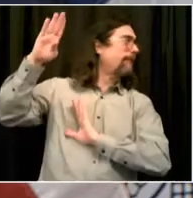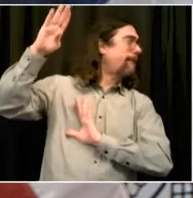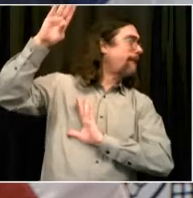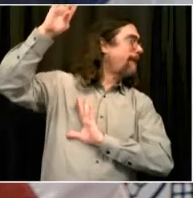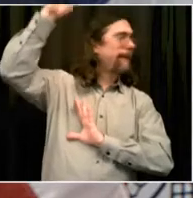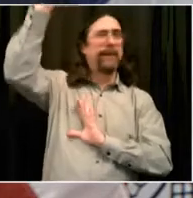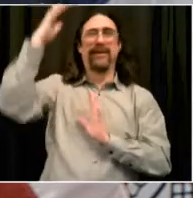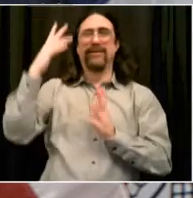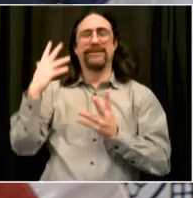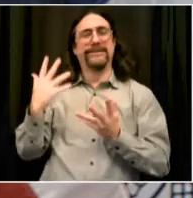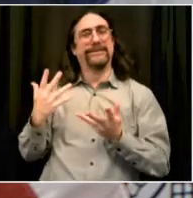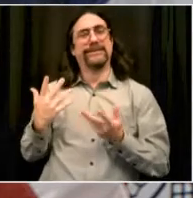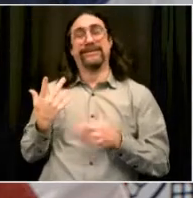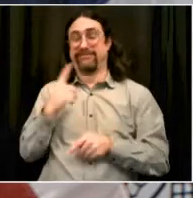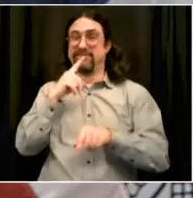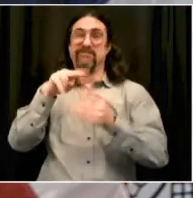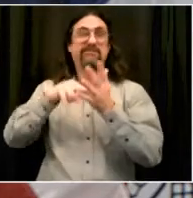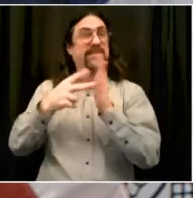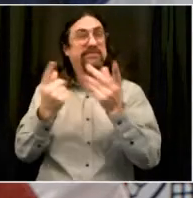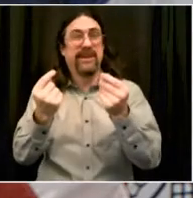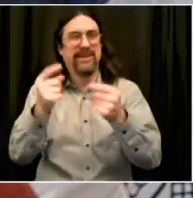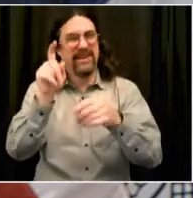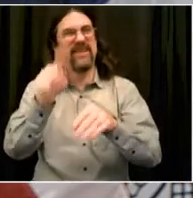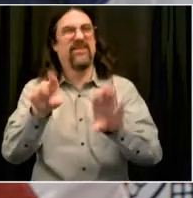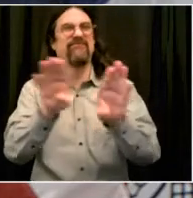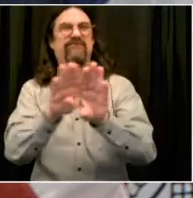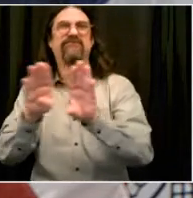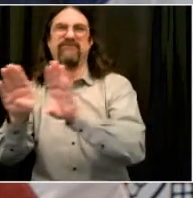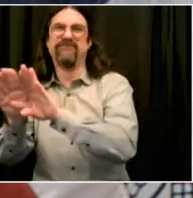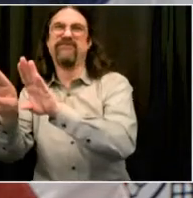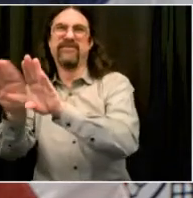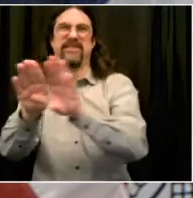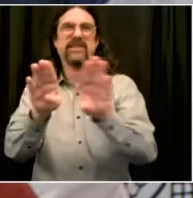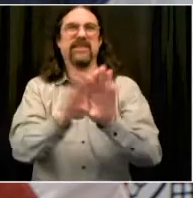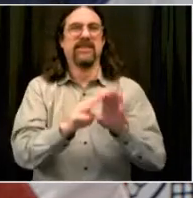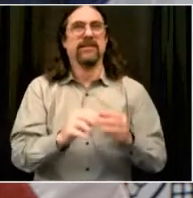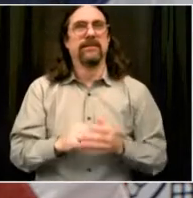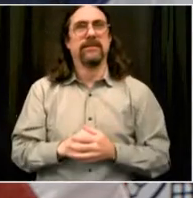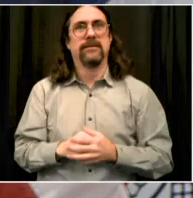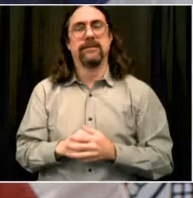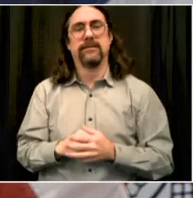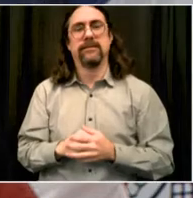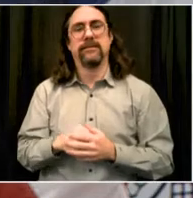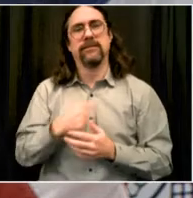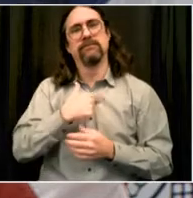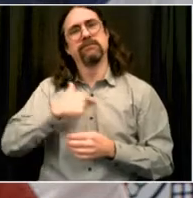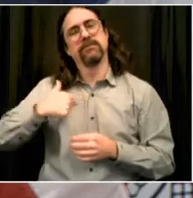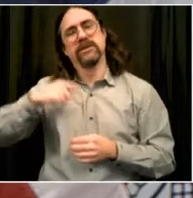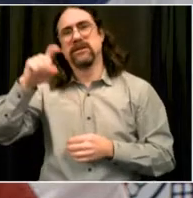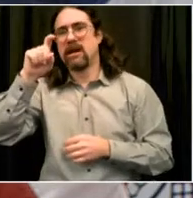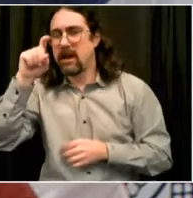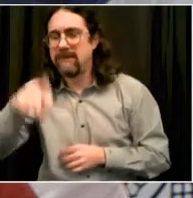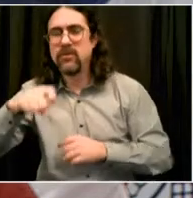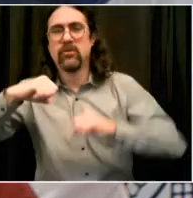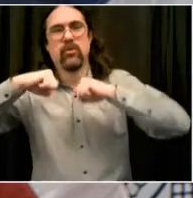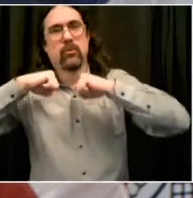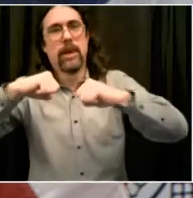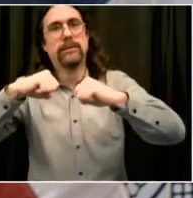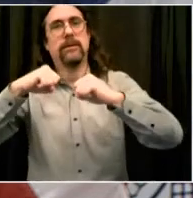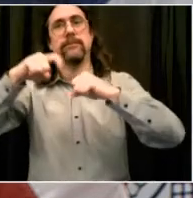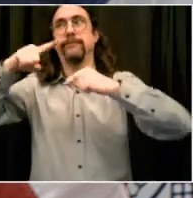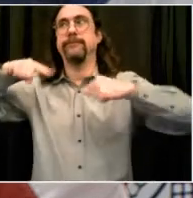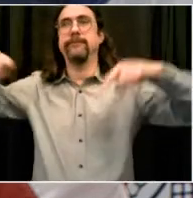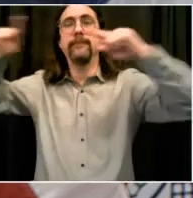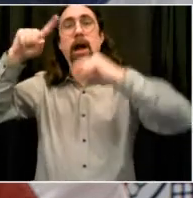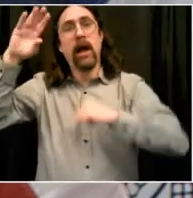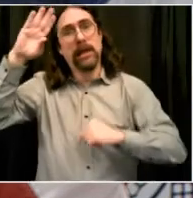vaccine being distributed so that we can really turn the corner once and for all. So I think there is urgency here, and we're talking to the state daily.